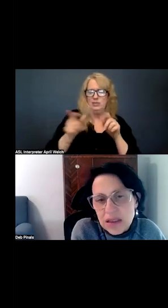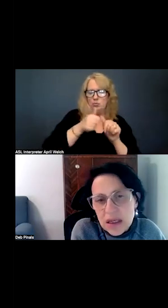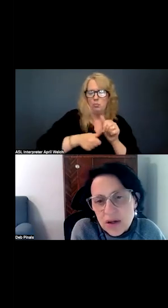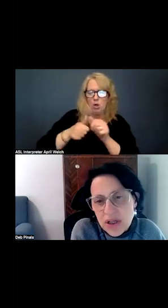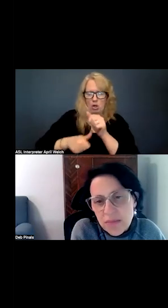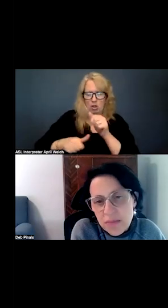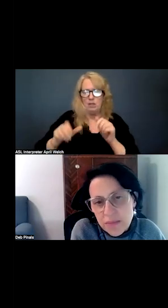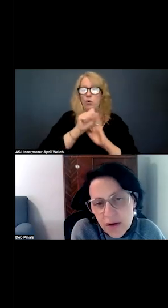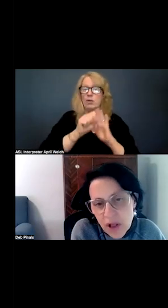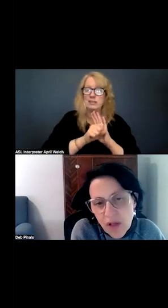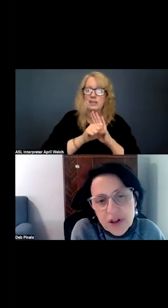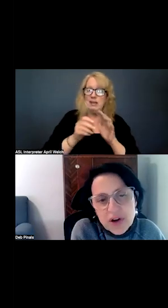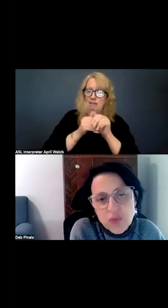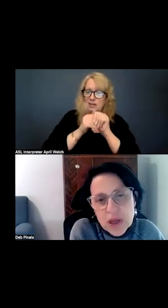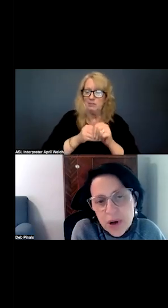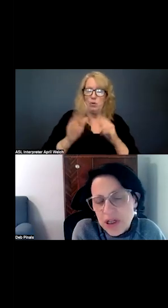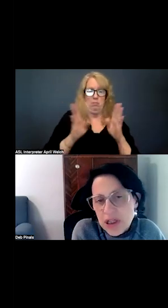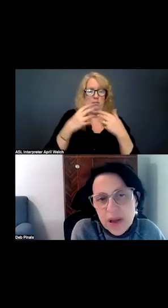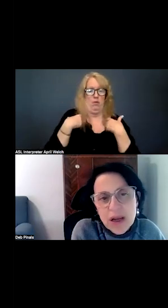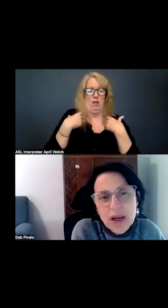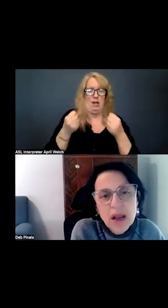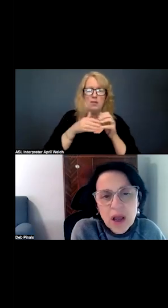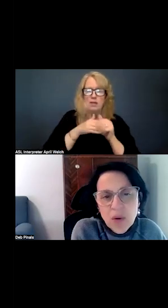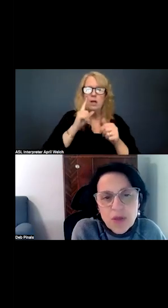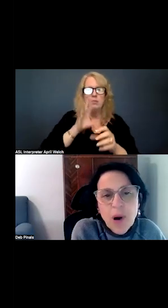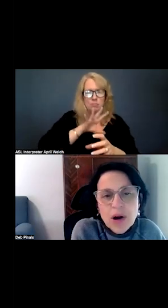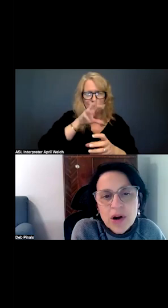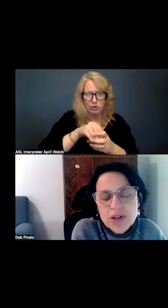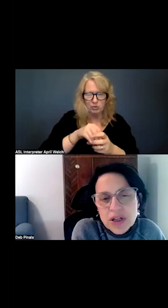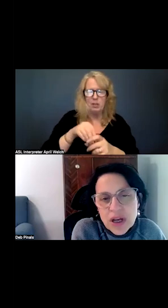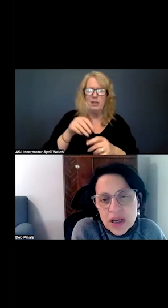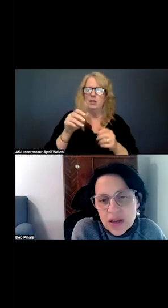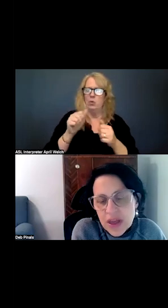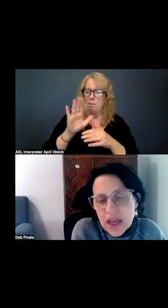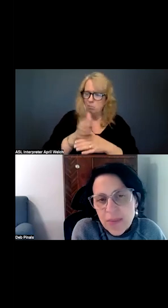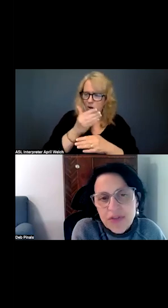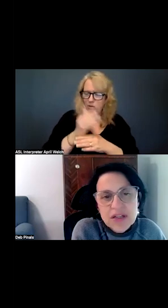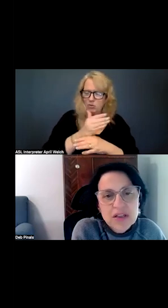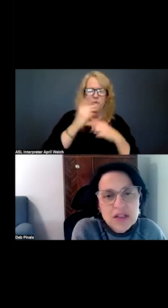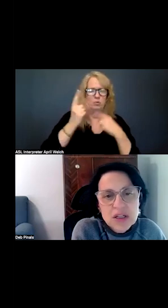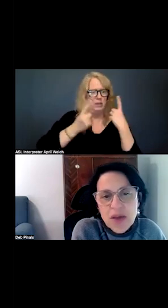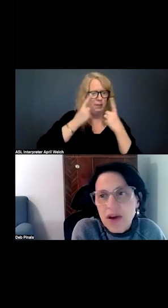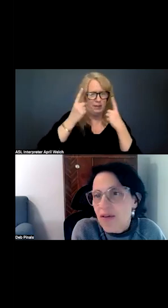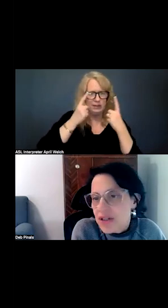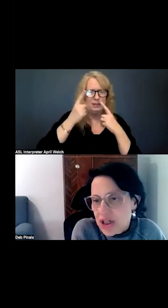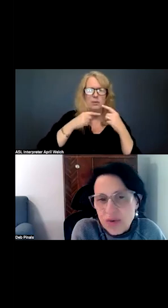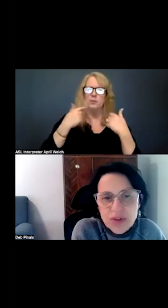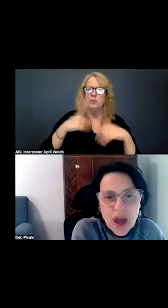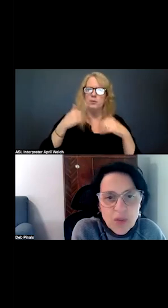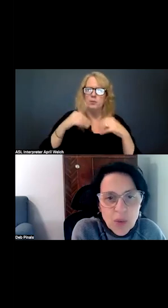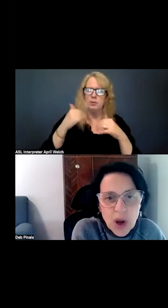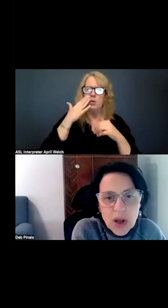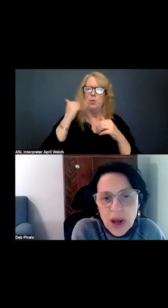state leaders, state behavioral health leaders, we participate in with partners in thinking about this. And this is why the conversation